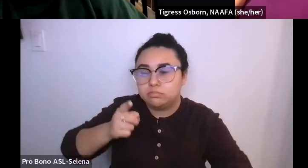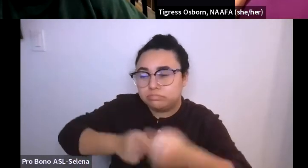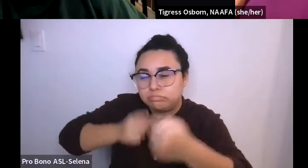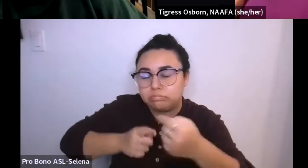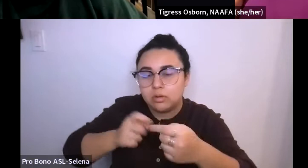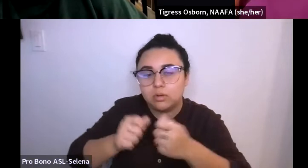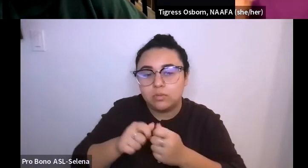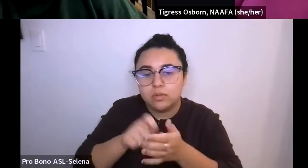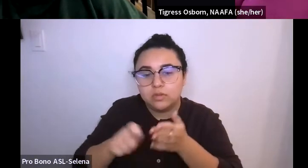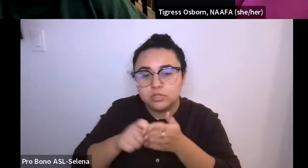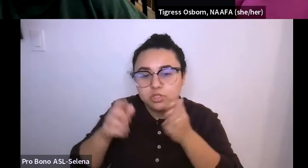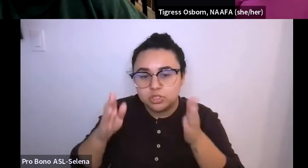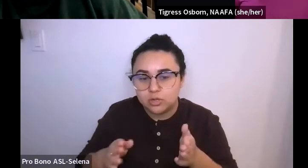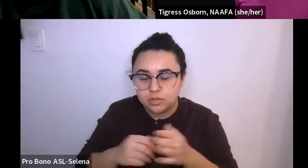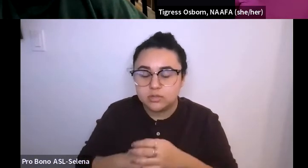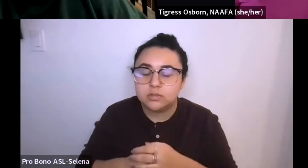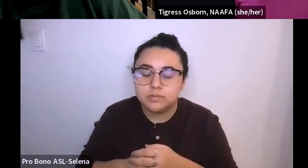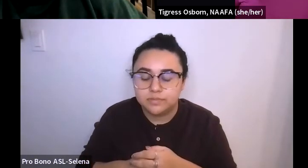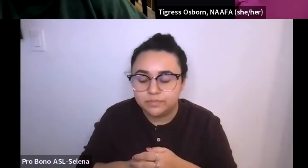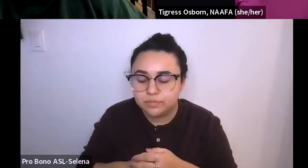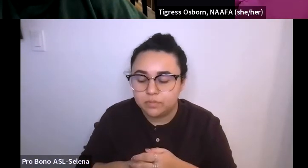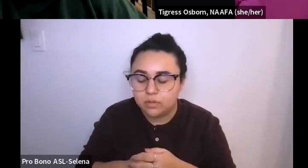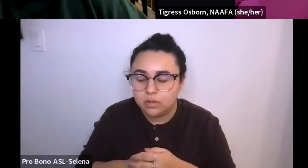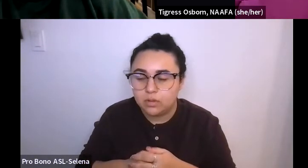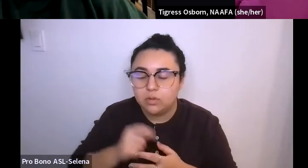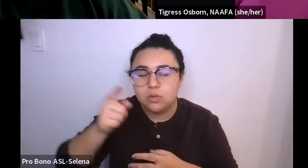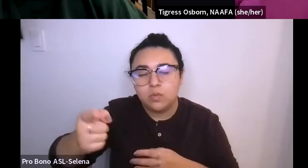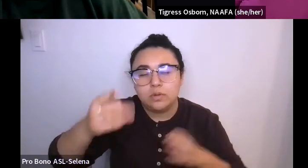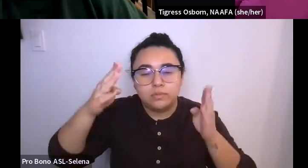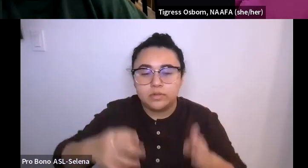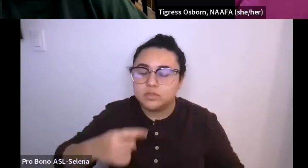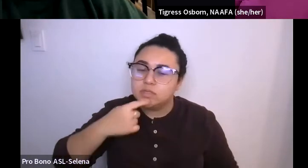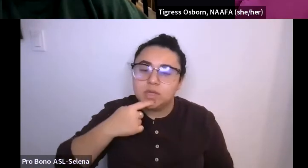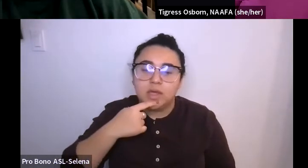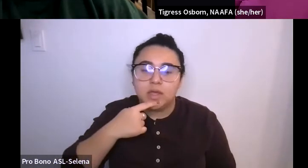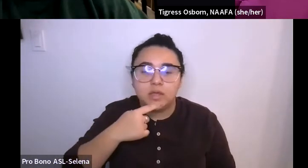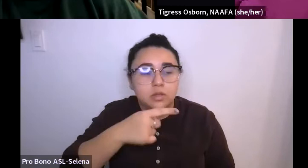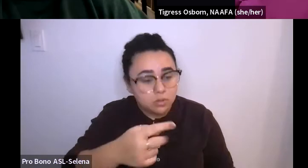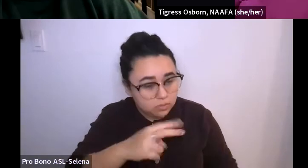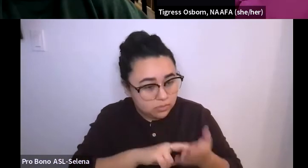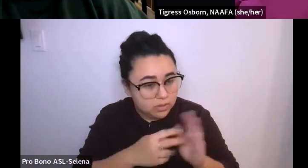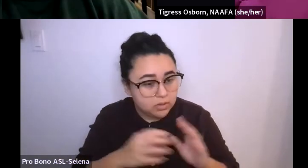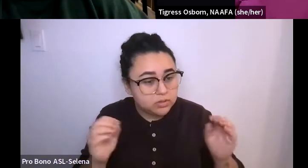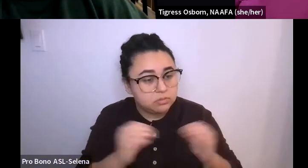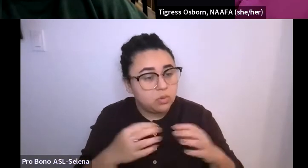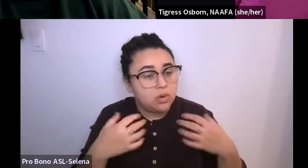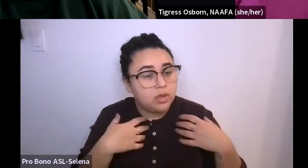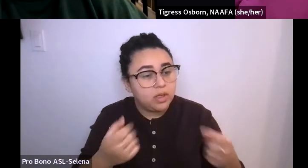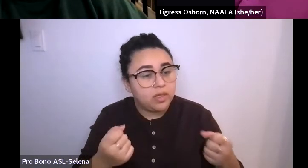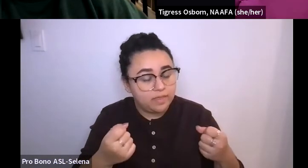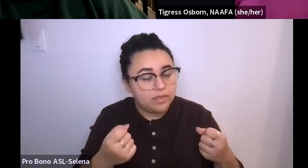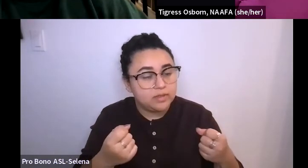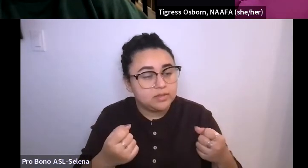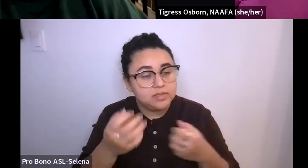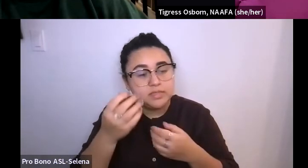journalists. I had one who kept saying, are you saying it's more healthy to